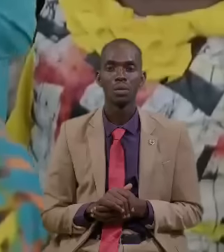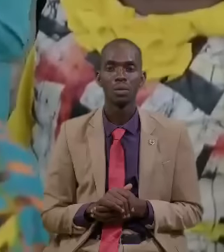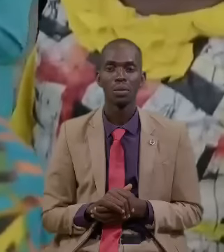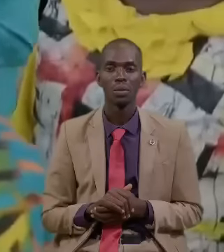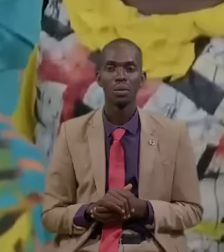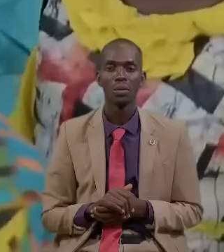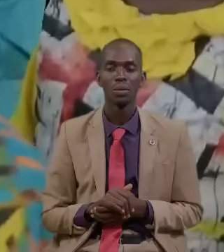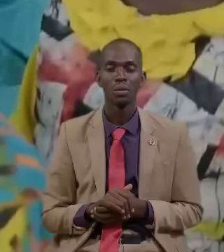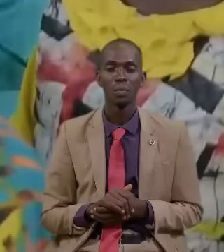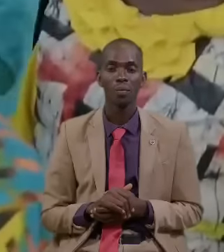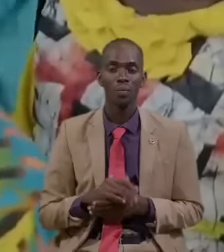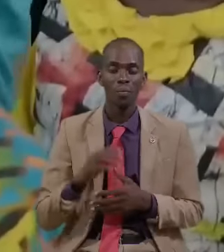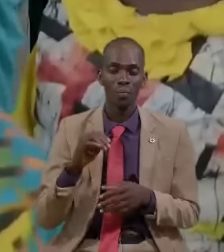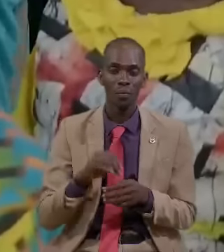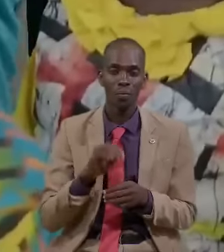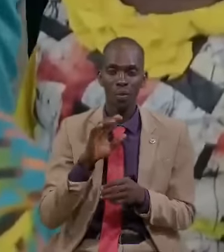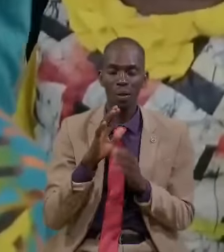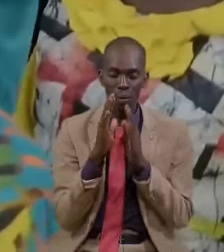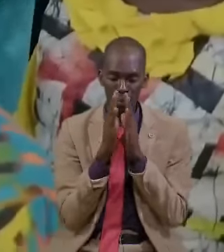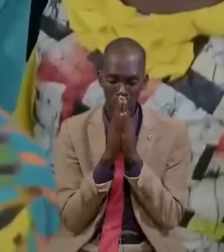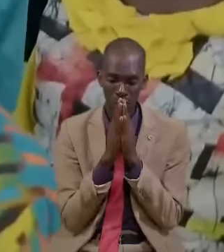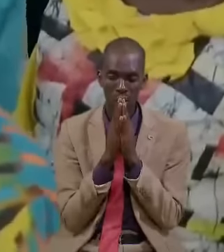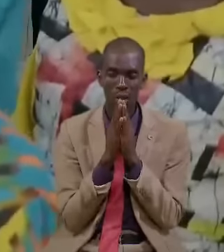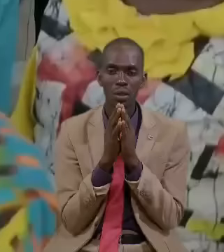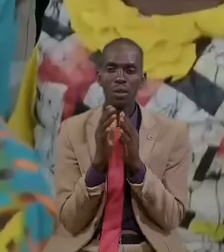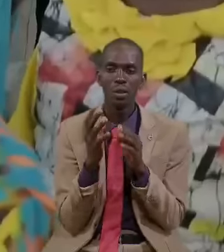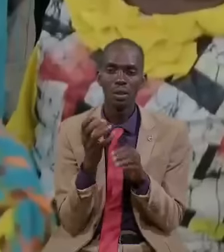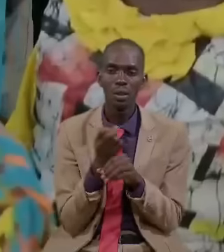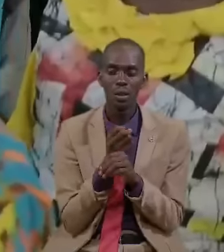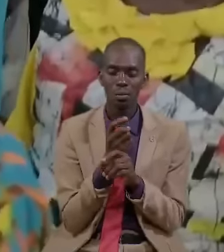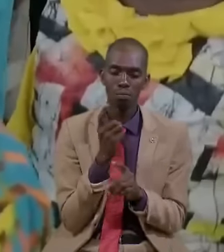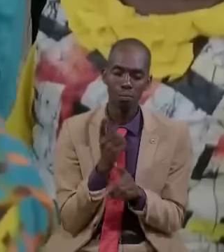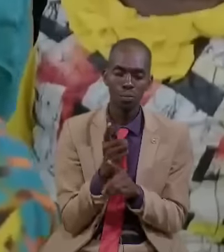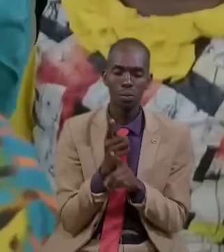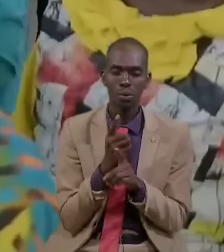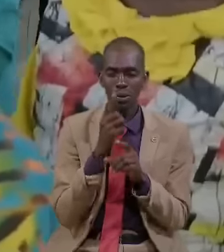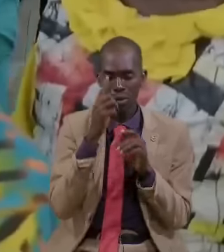In your prayer, take proper decision.